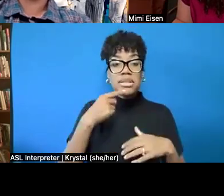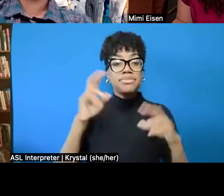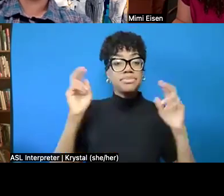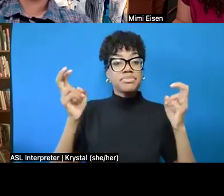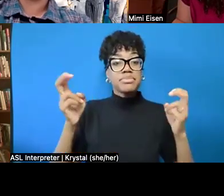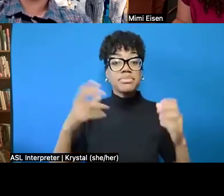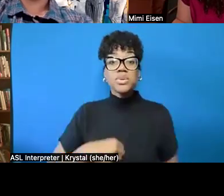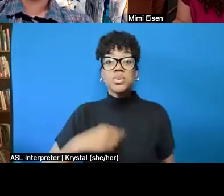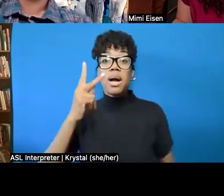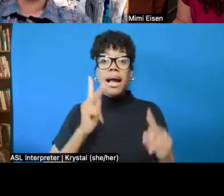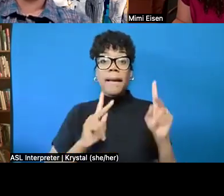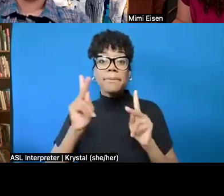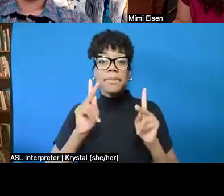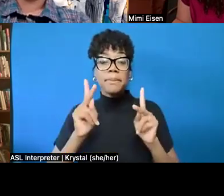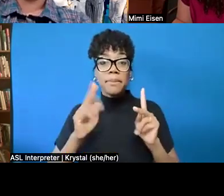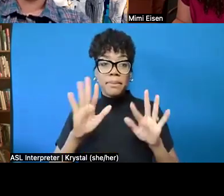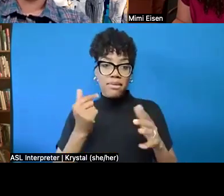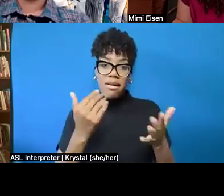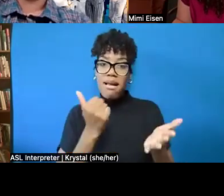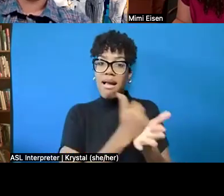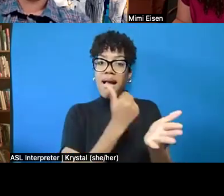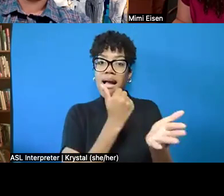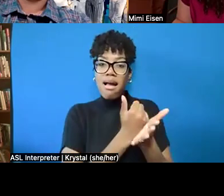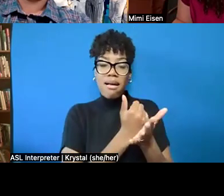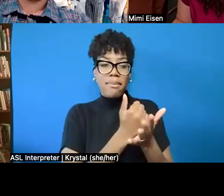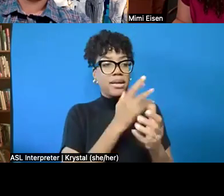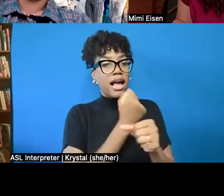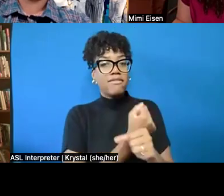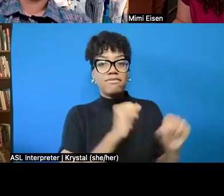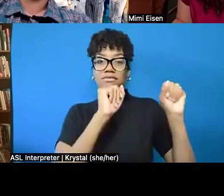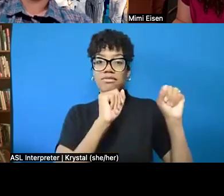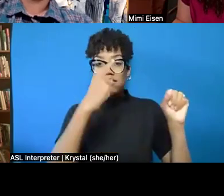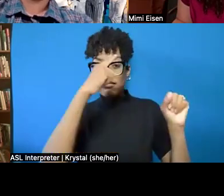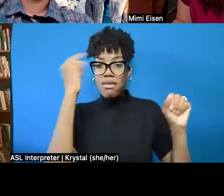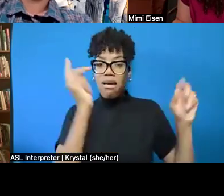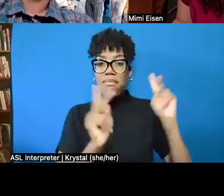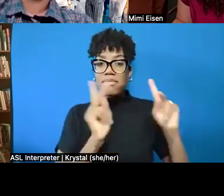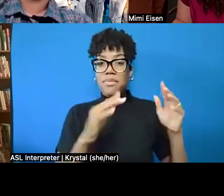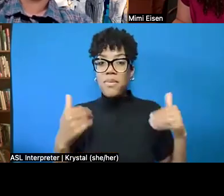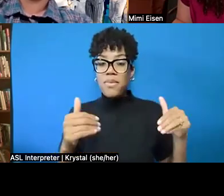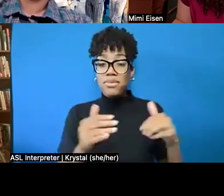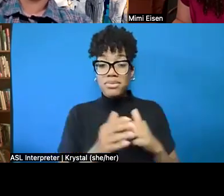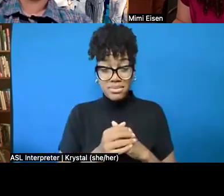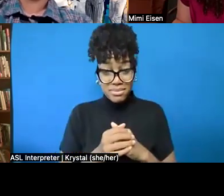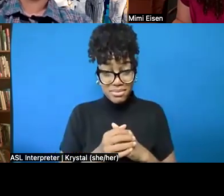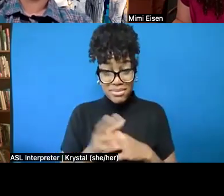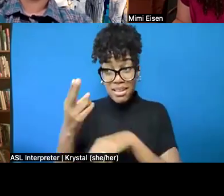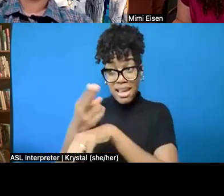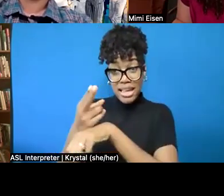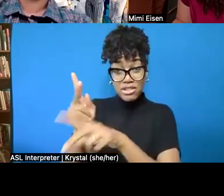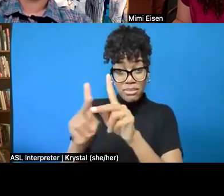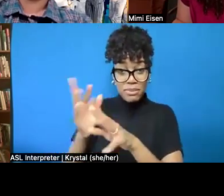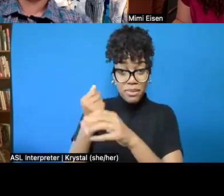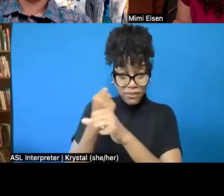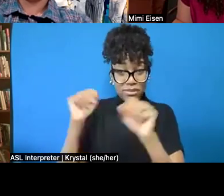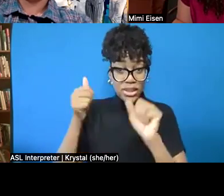folks, right? When actually Haitian people freed themselves, when Black people